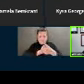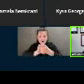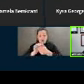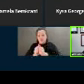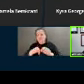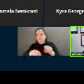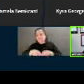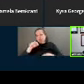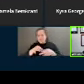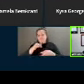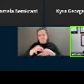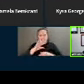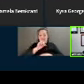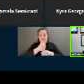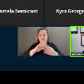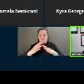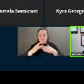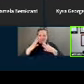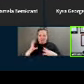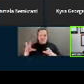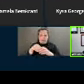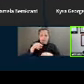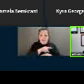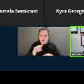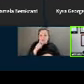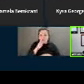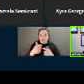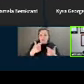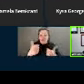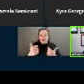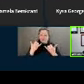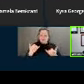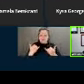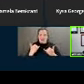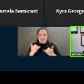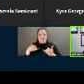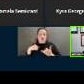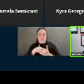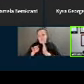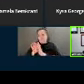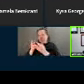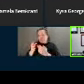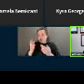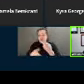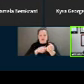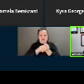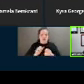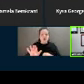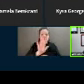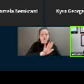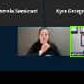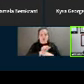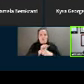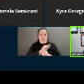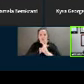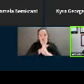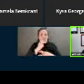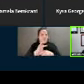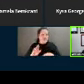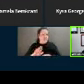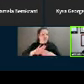leaders, including many of you on the call today, to develop resources to support your efforts in keeping houses of worship and congregants